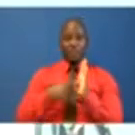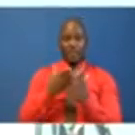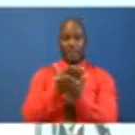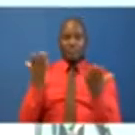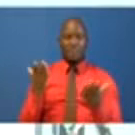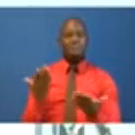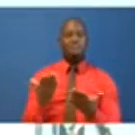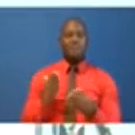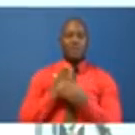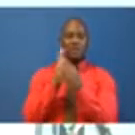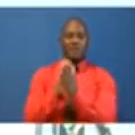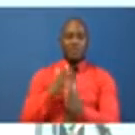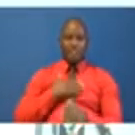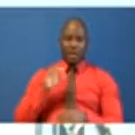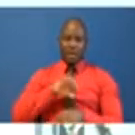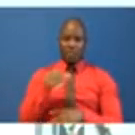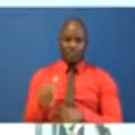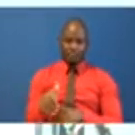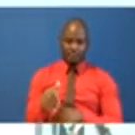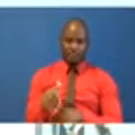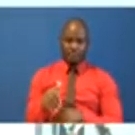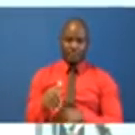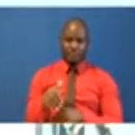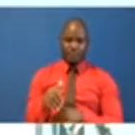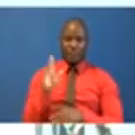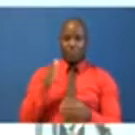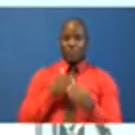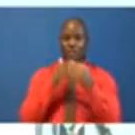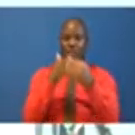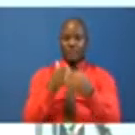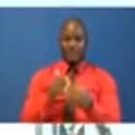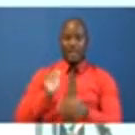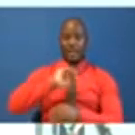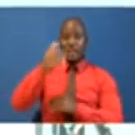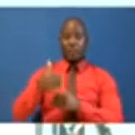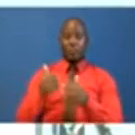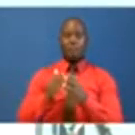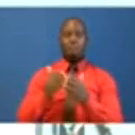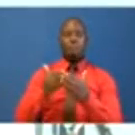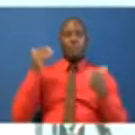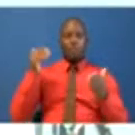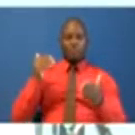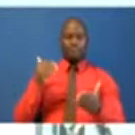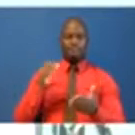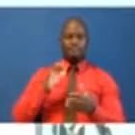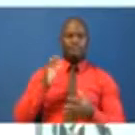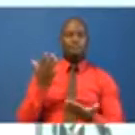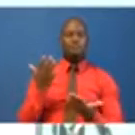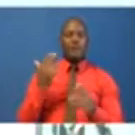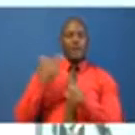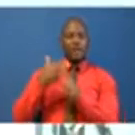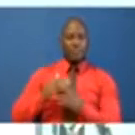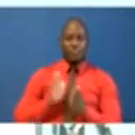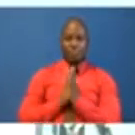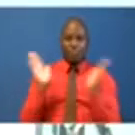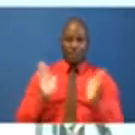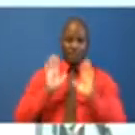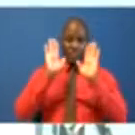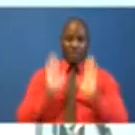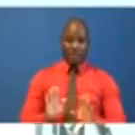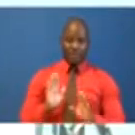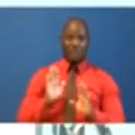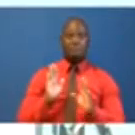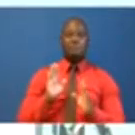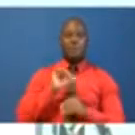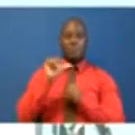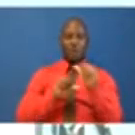that you are not leading my county homily you are leading a city that requires huge profile for the benefit of the entire county i think it's extremely